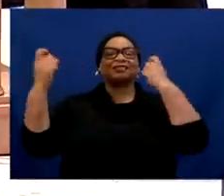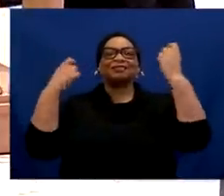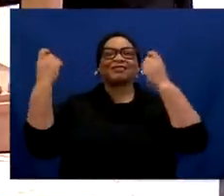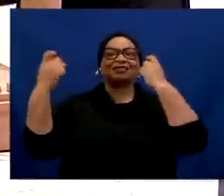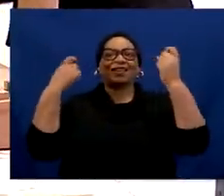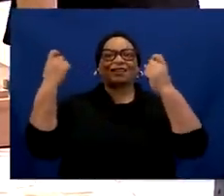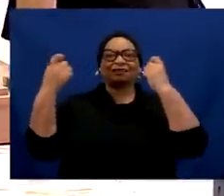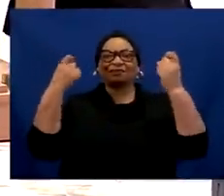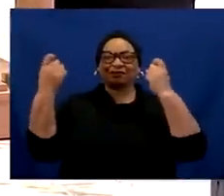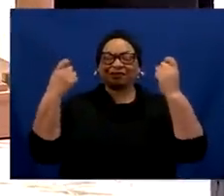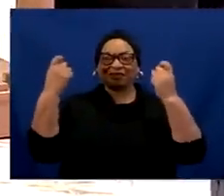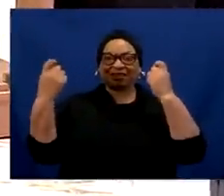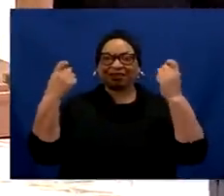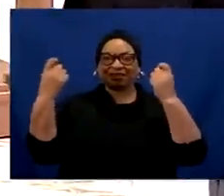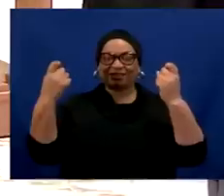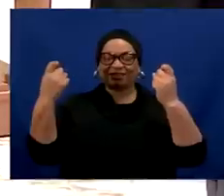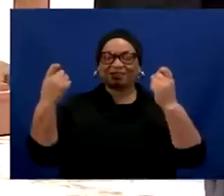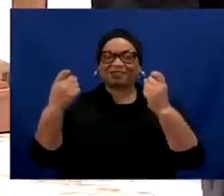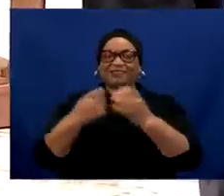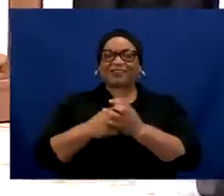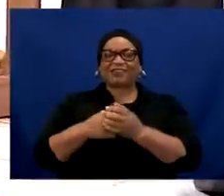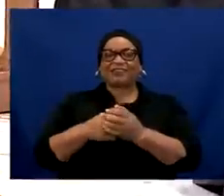make their way. I believe in all.